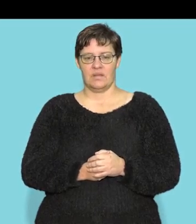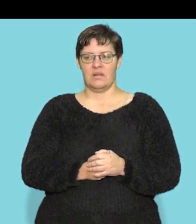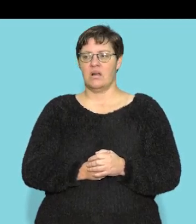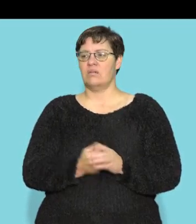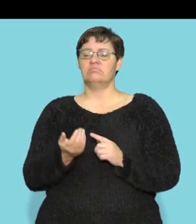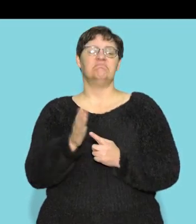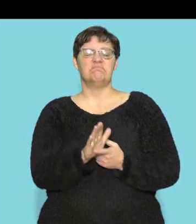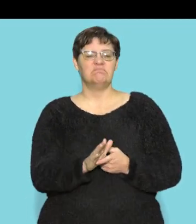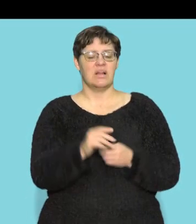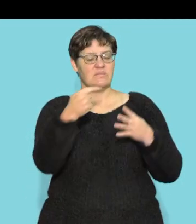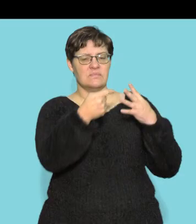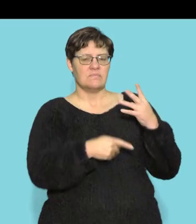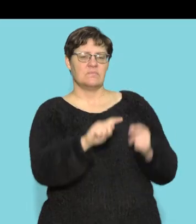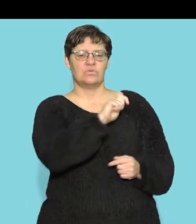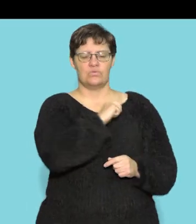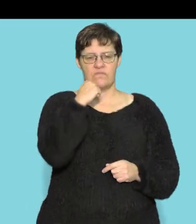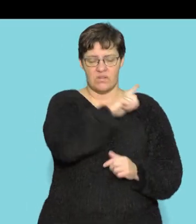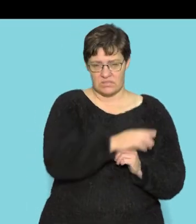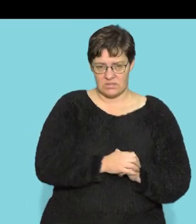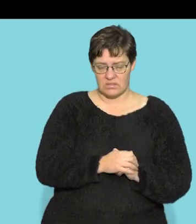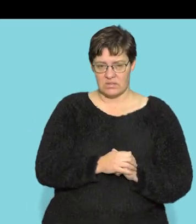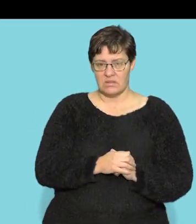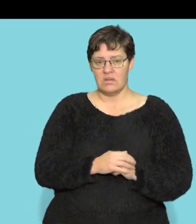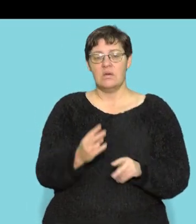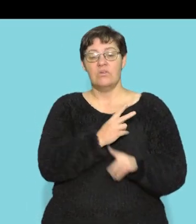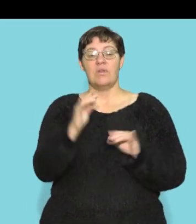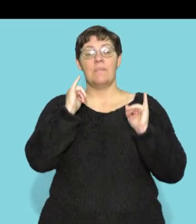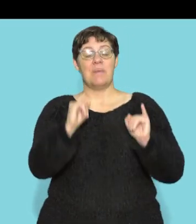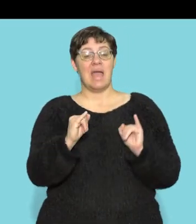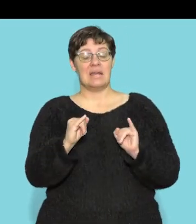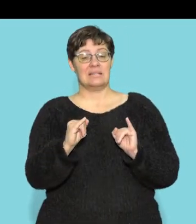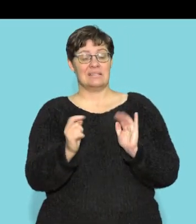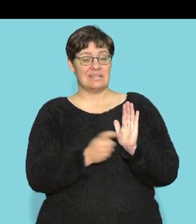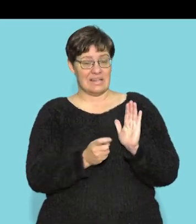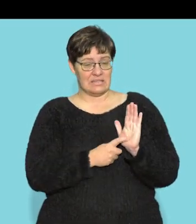Indicate whether the following statement is true or false. Provision for bad debts is a liability.